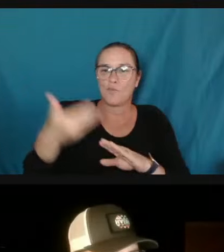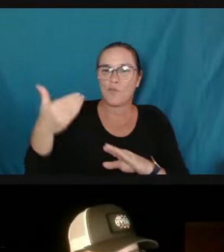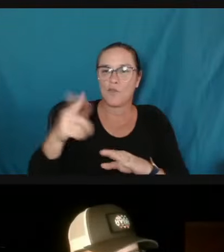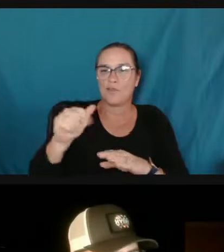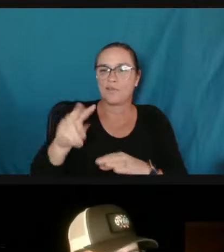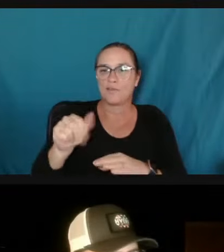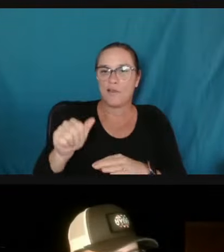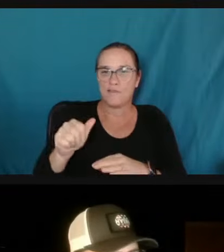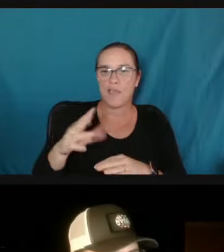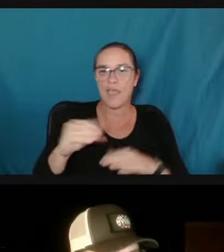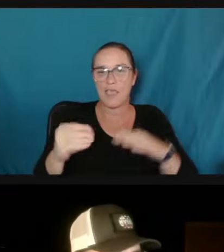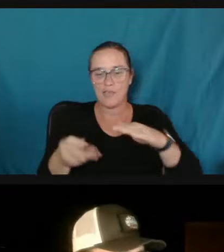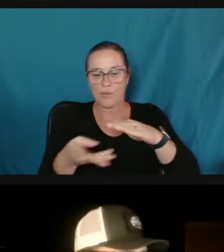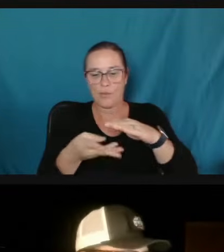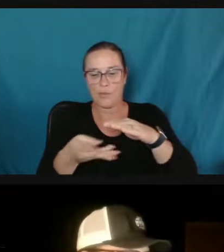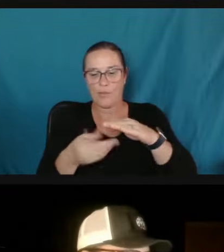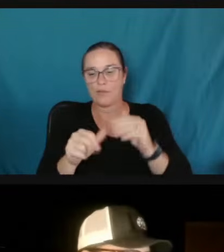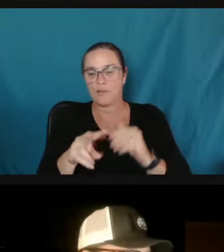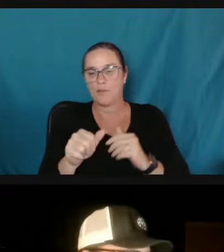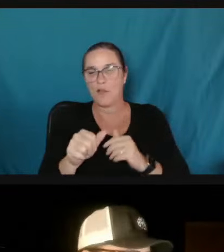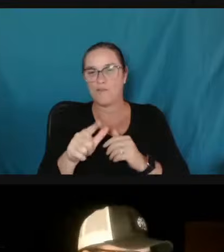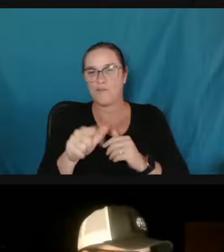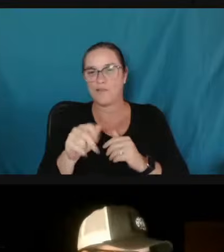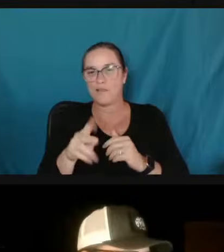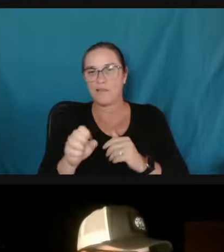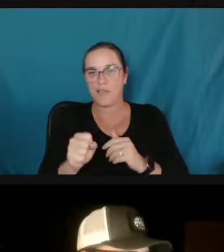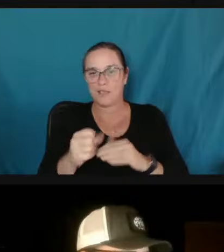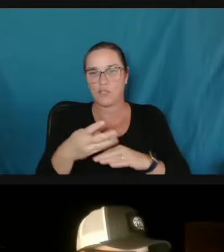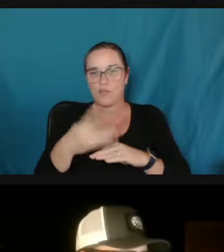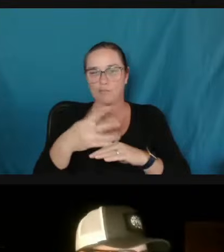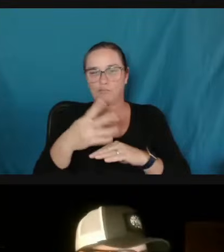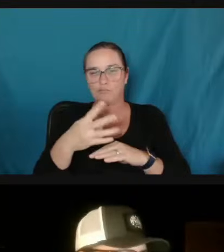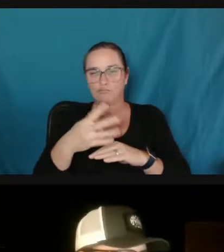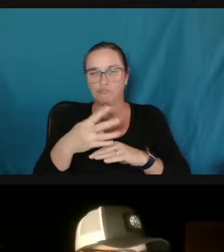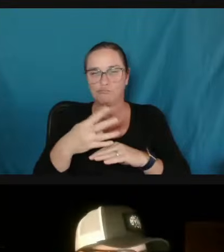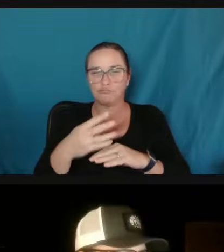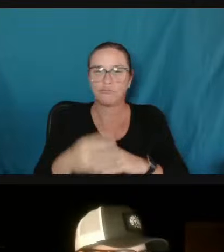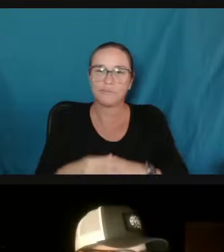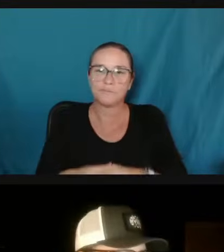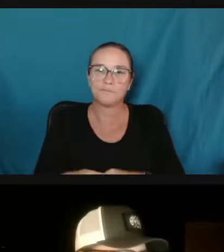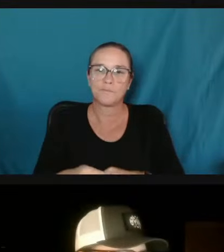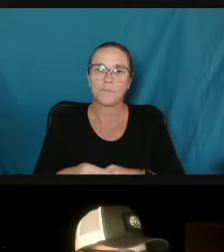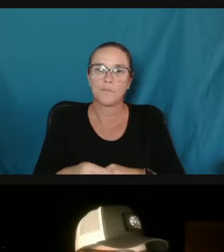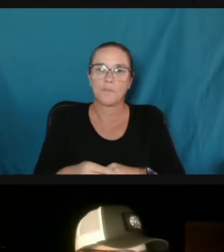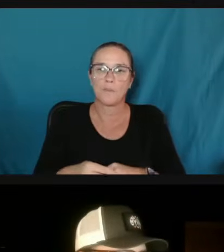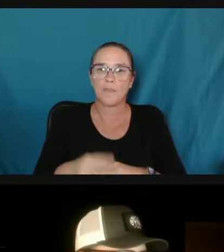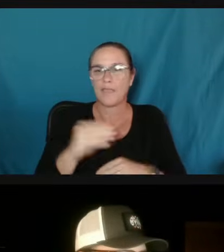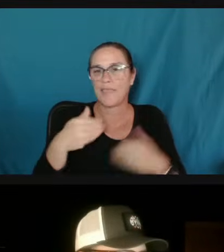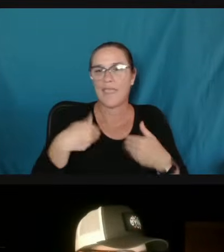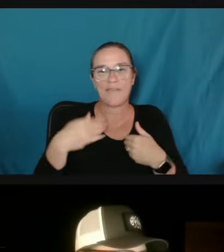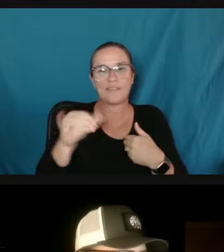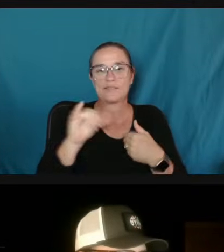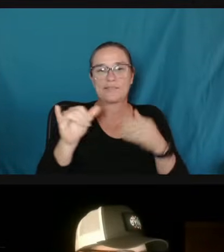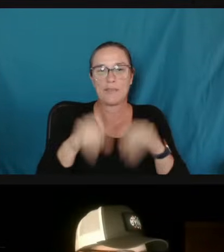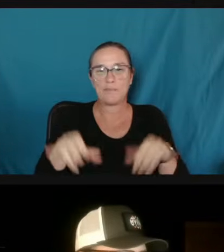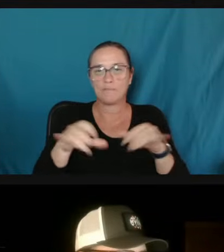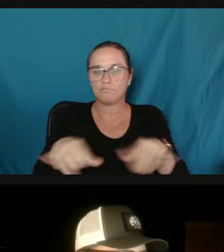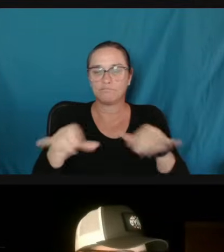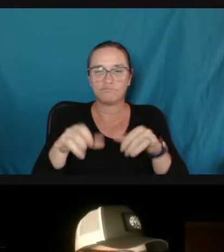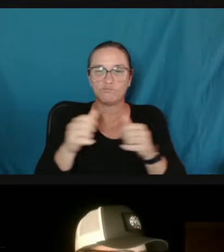lava lakes in here can continue to degas out through these cracks, and they catch the same pattern of changing winds as